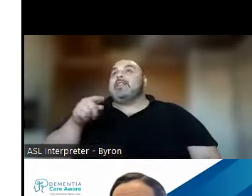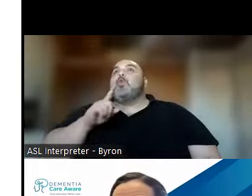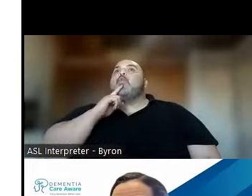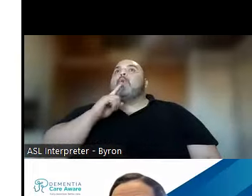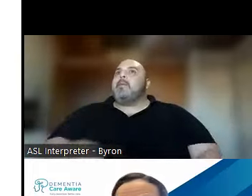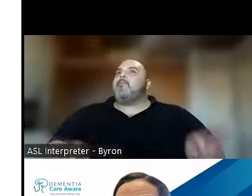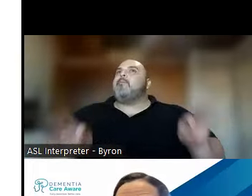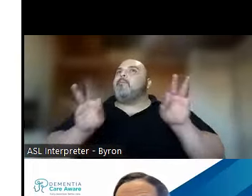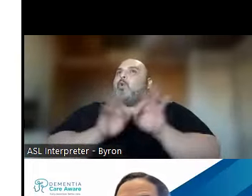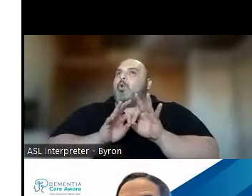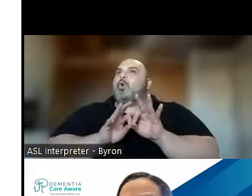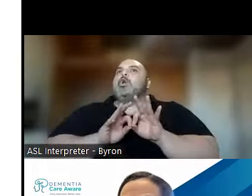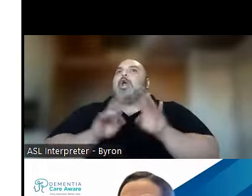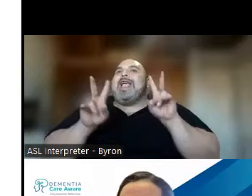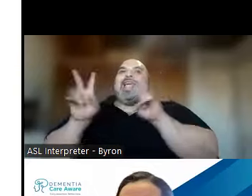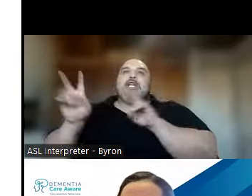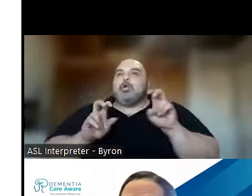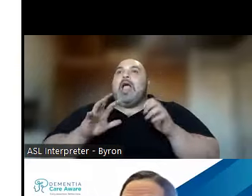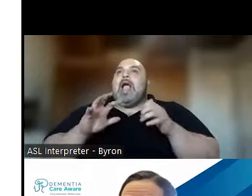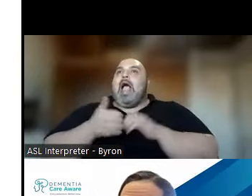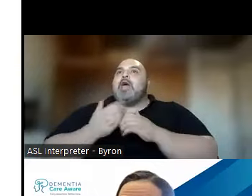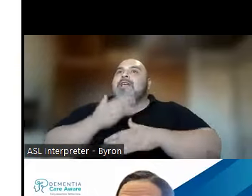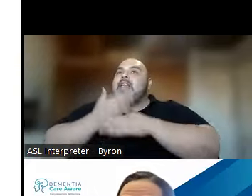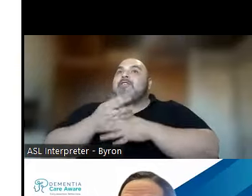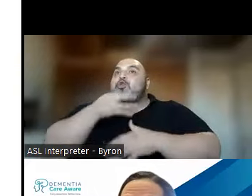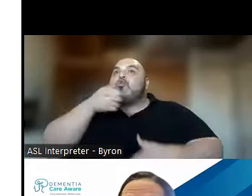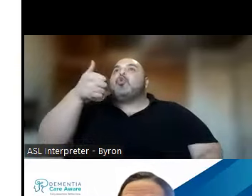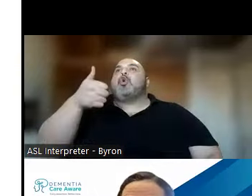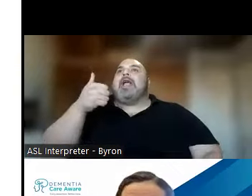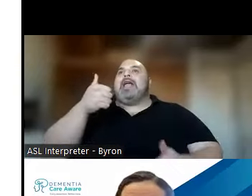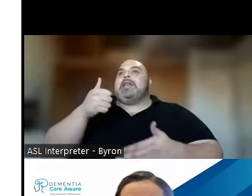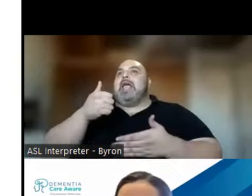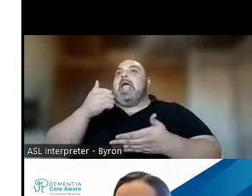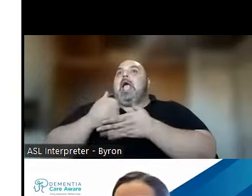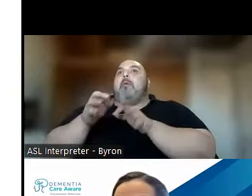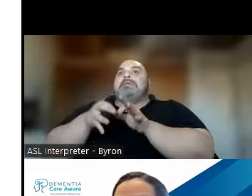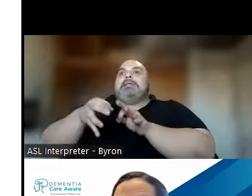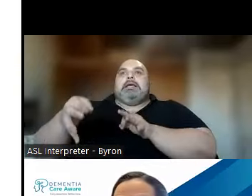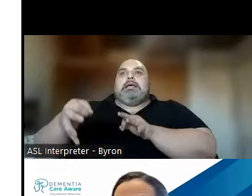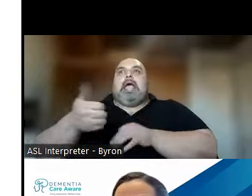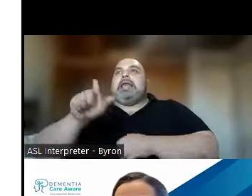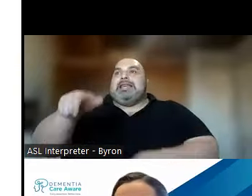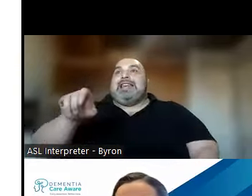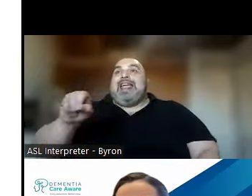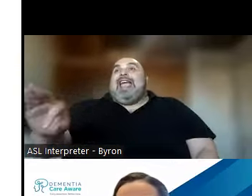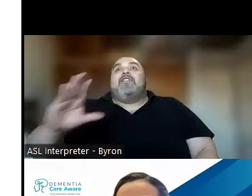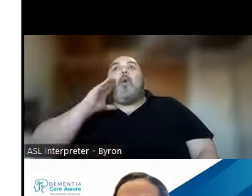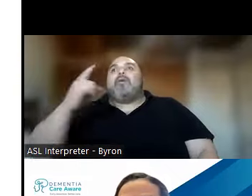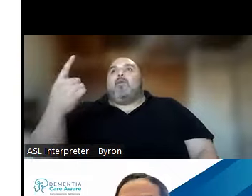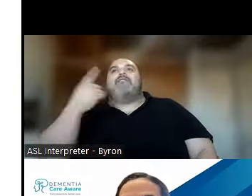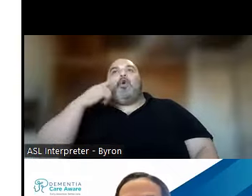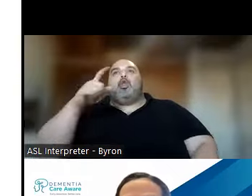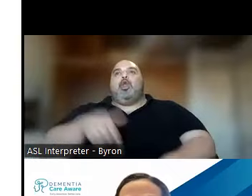relevant issue. So how do we intervene sooner and help delay any need if there is going to be one for long-term